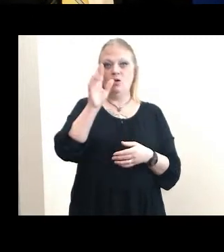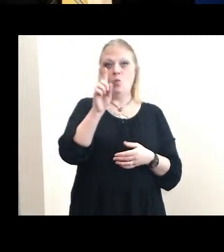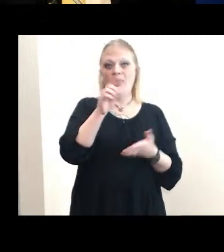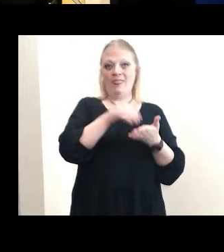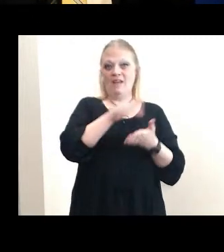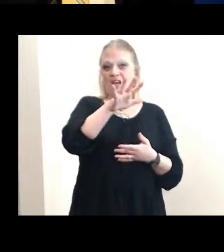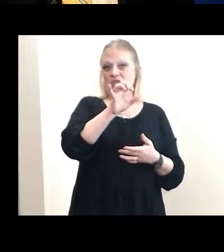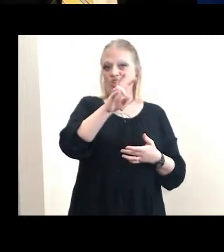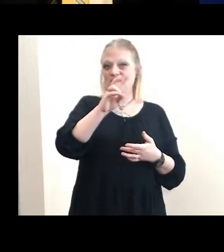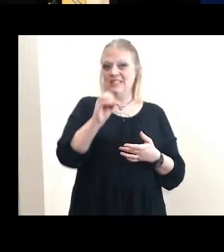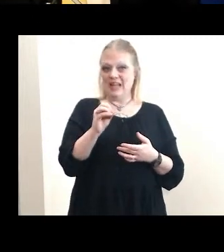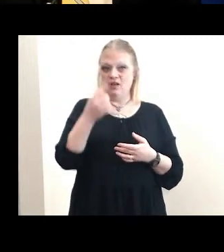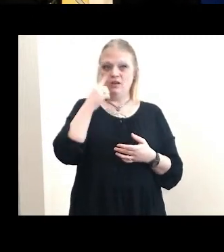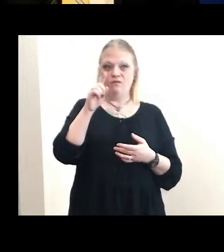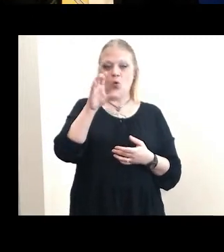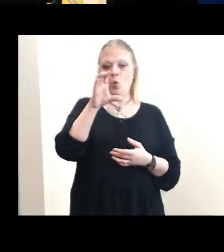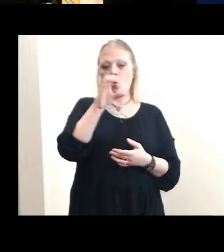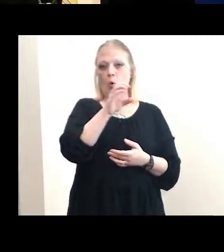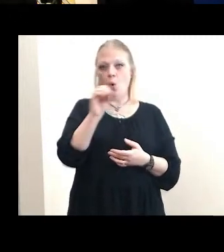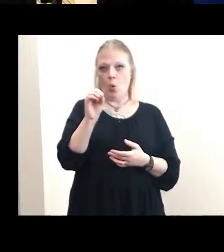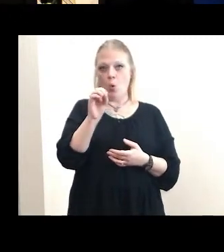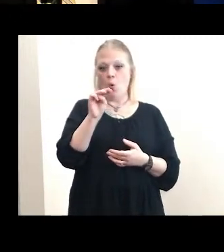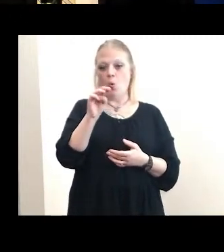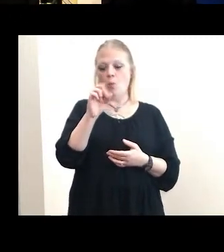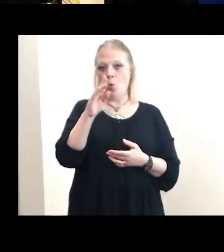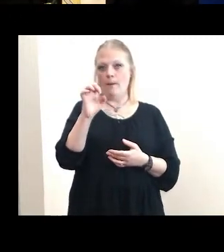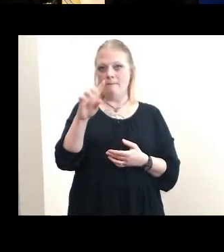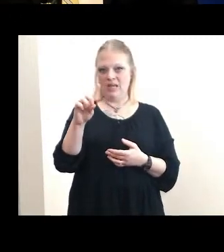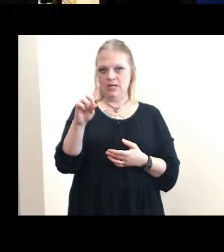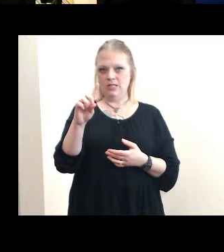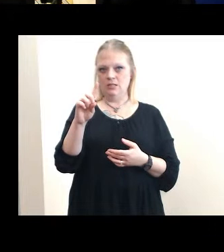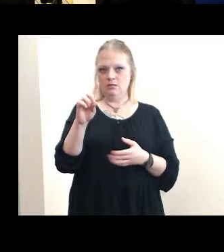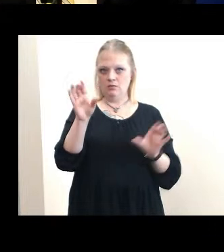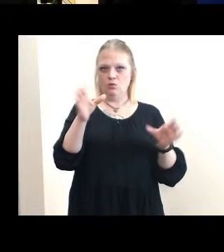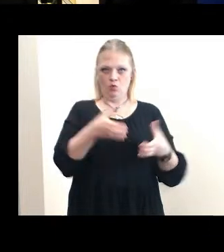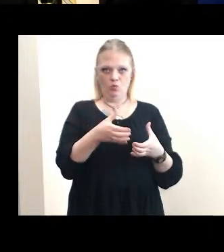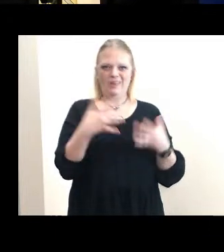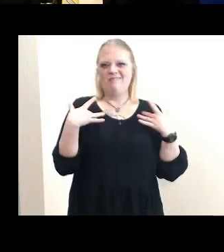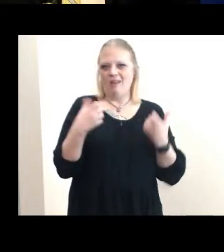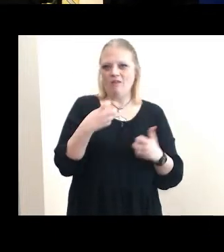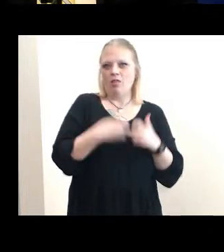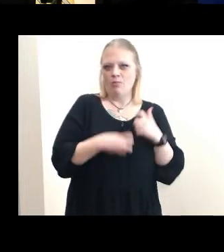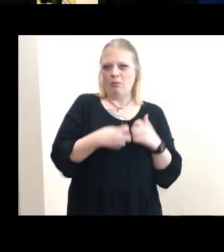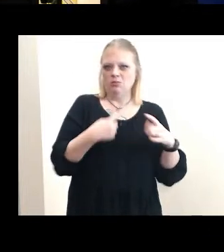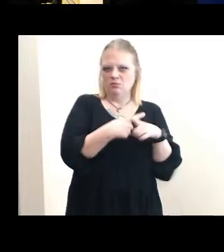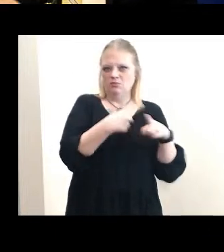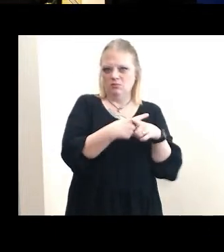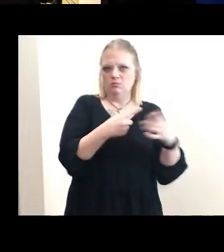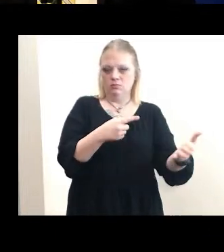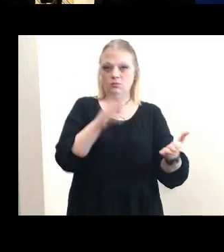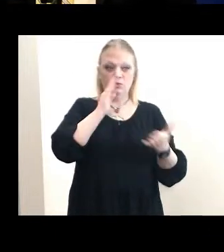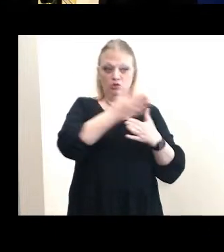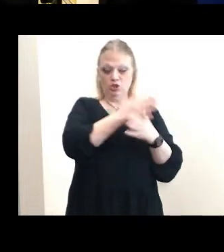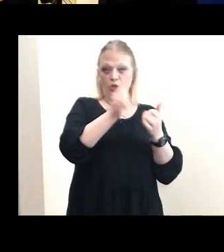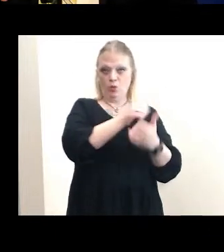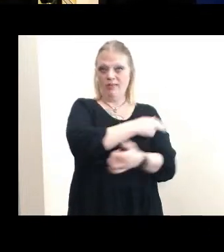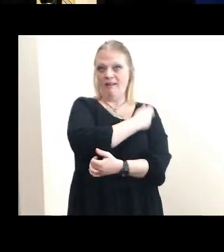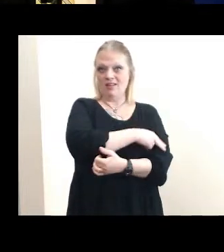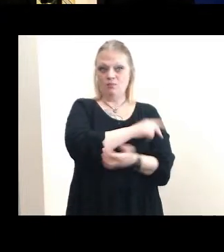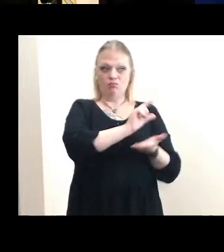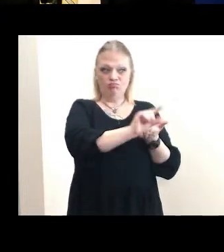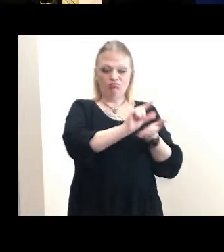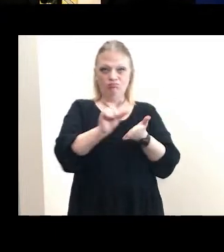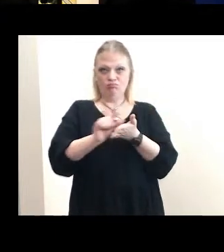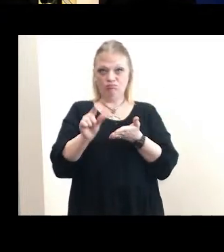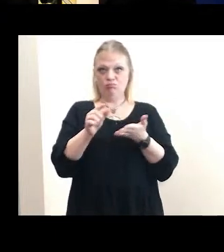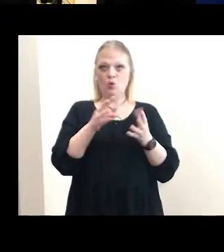1,570 of these will go for the comorbid population, and we will continue to share vaccines with hospitals so they can do their most at-risk